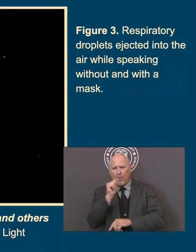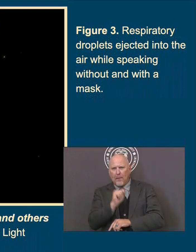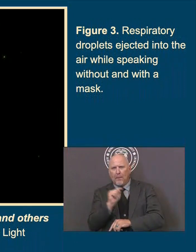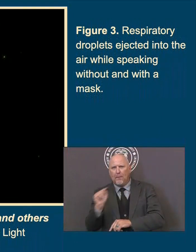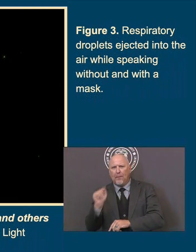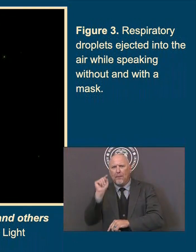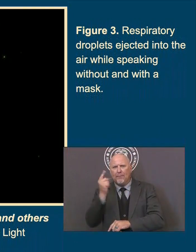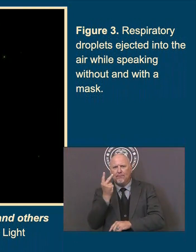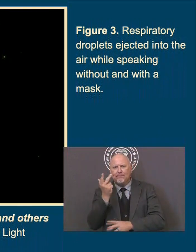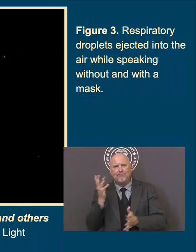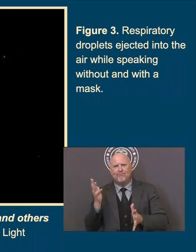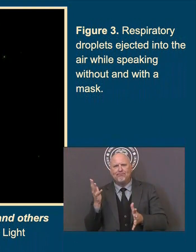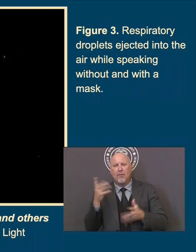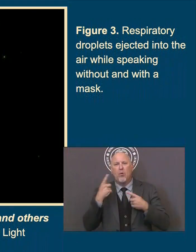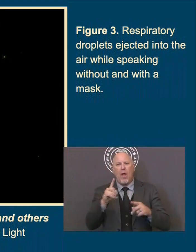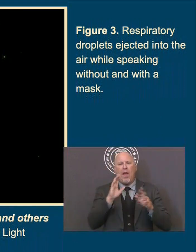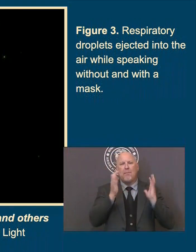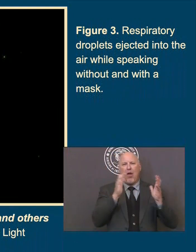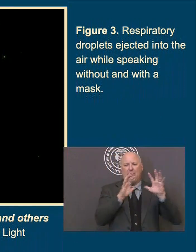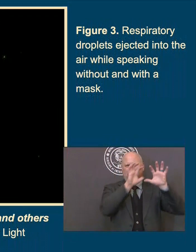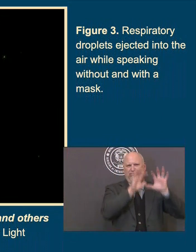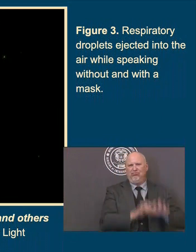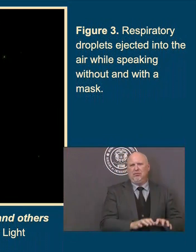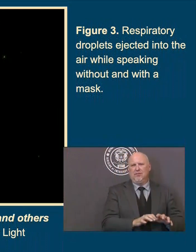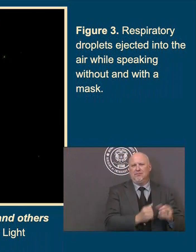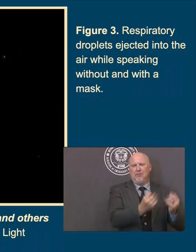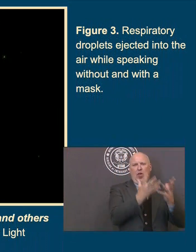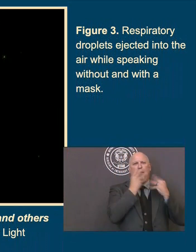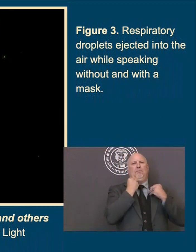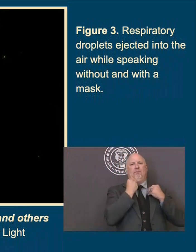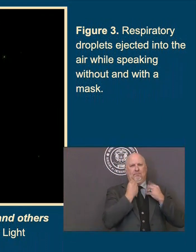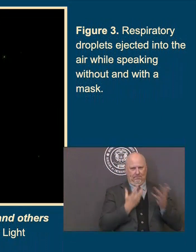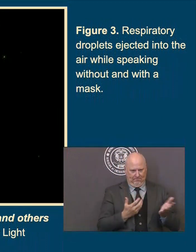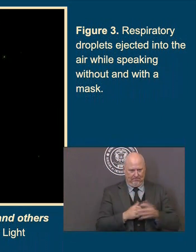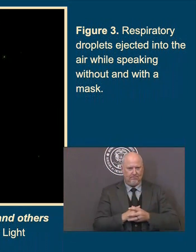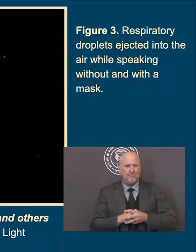My mask protects you, your mask protects me.